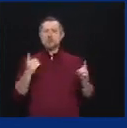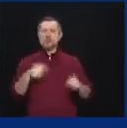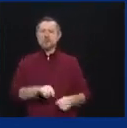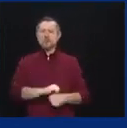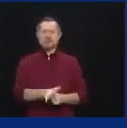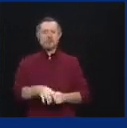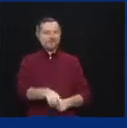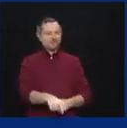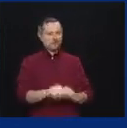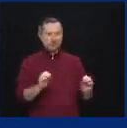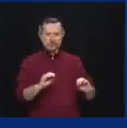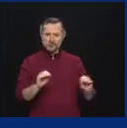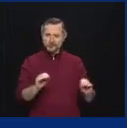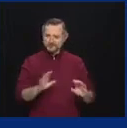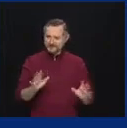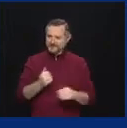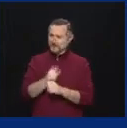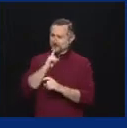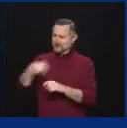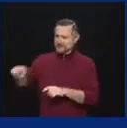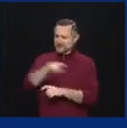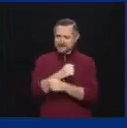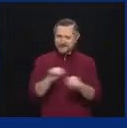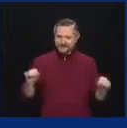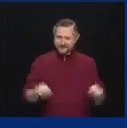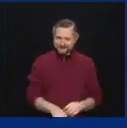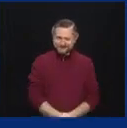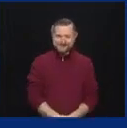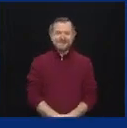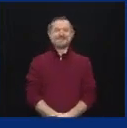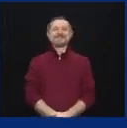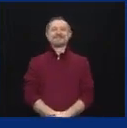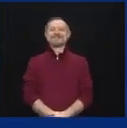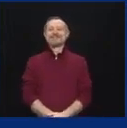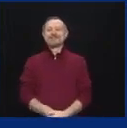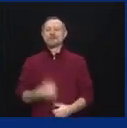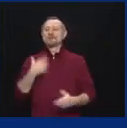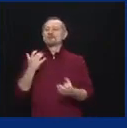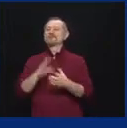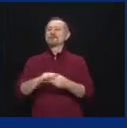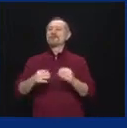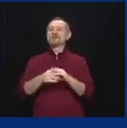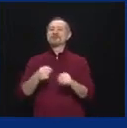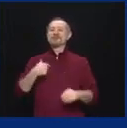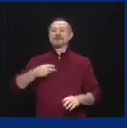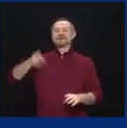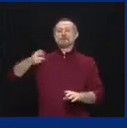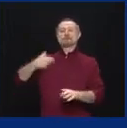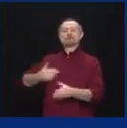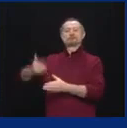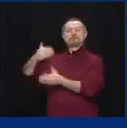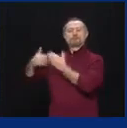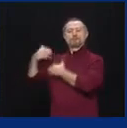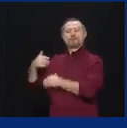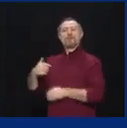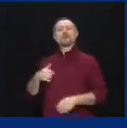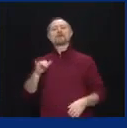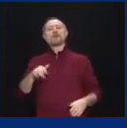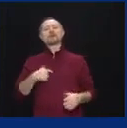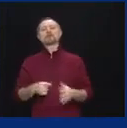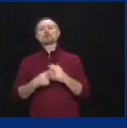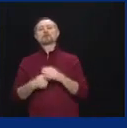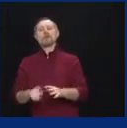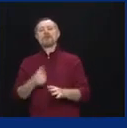want to make sure everybody's safe here today. But I want to talk about a little bit of the history here. Do you know this tradition goes back all the way back to